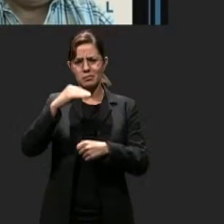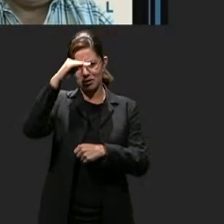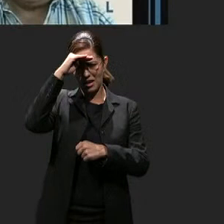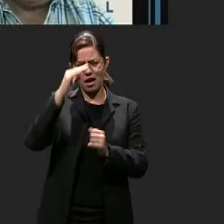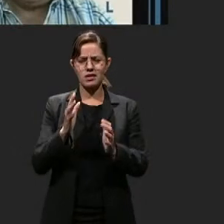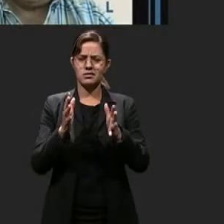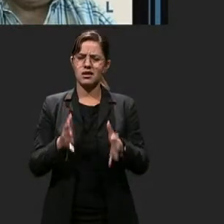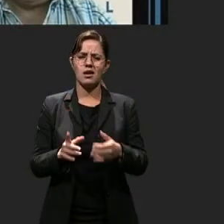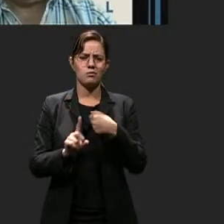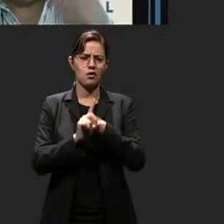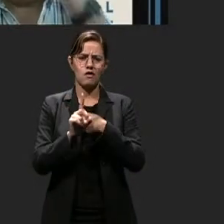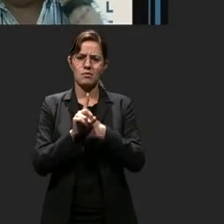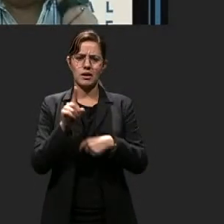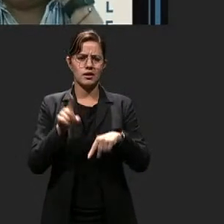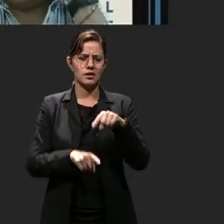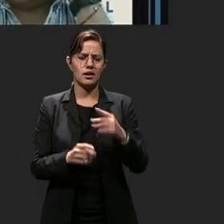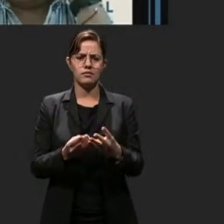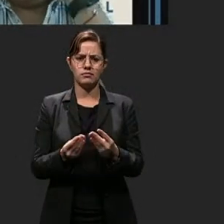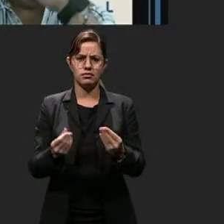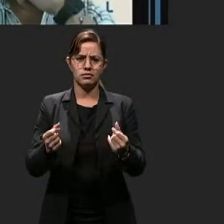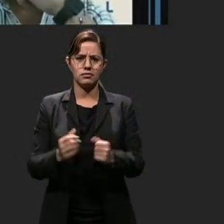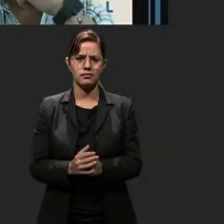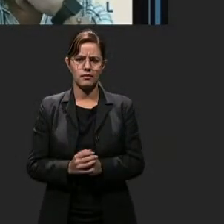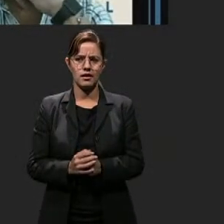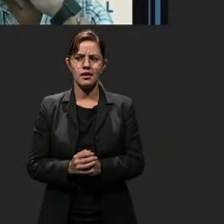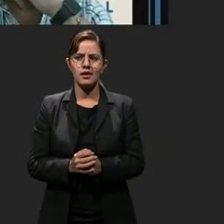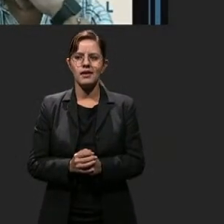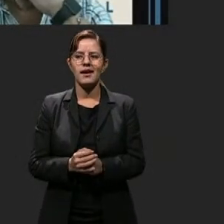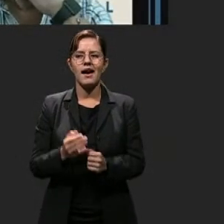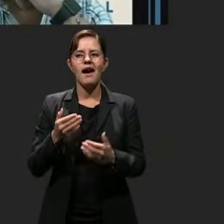we thought that it was